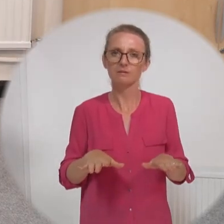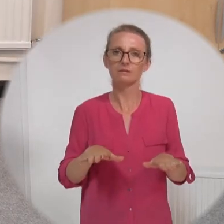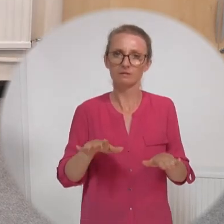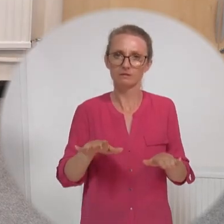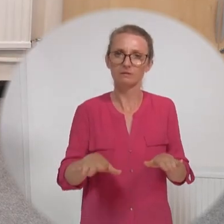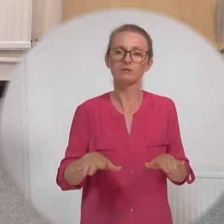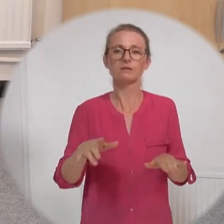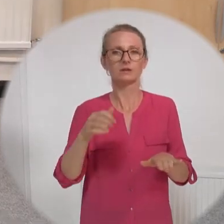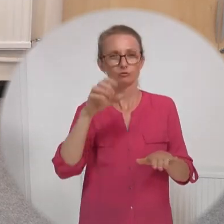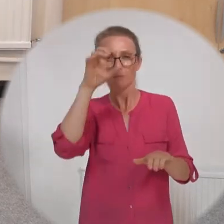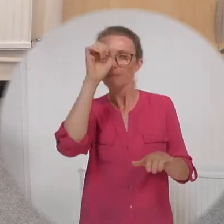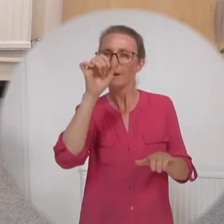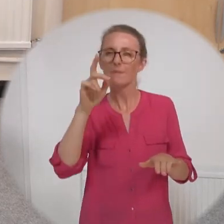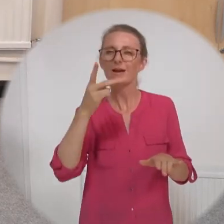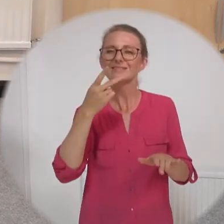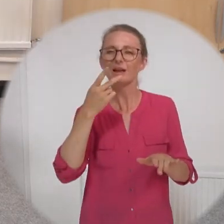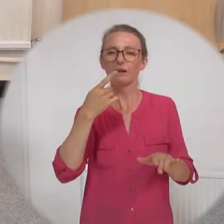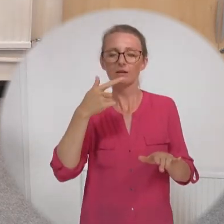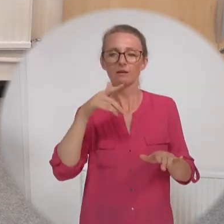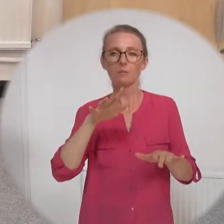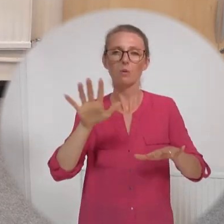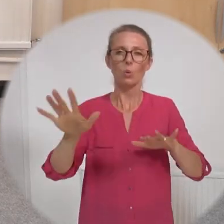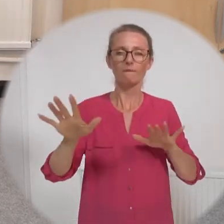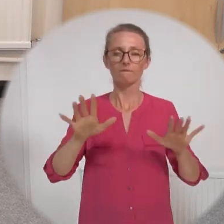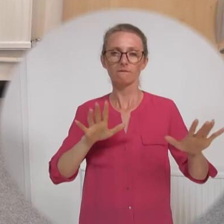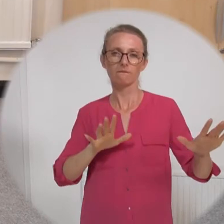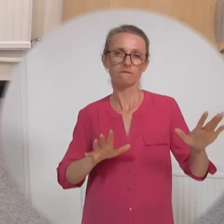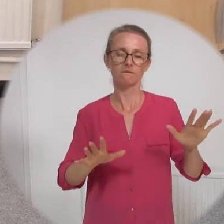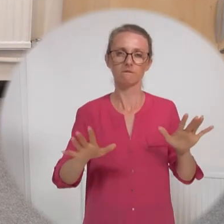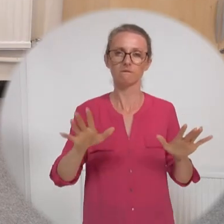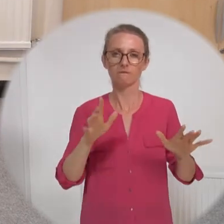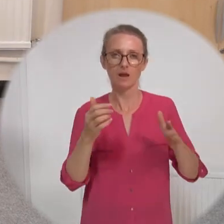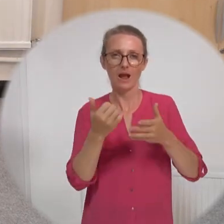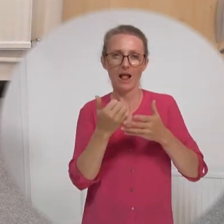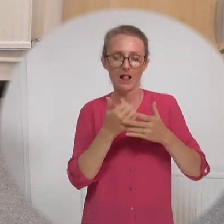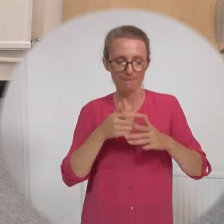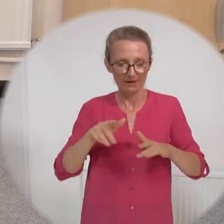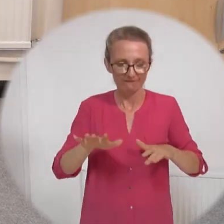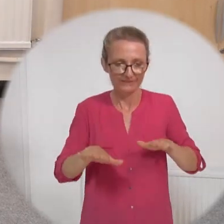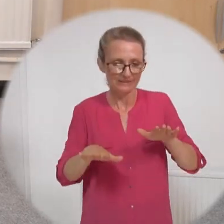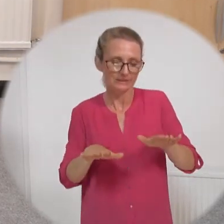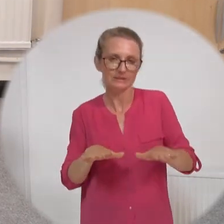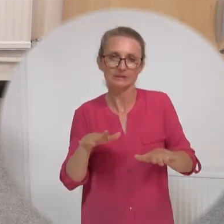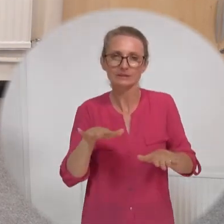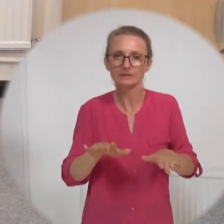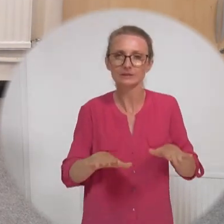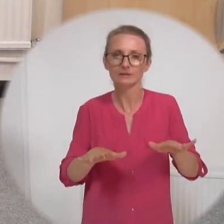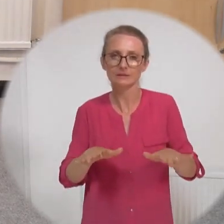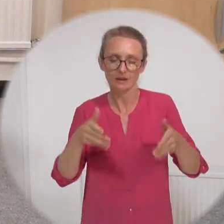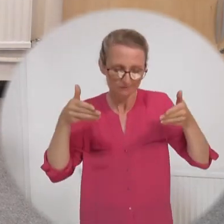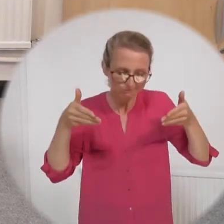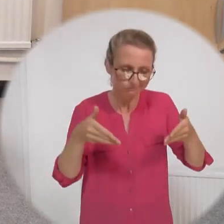movement as a way of exploring the footwork. So I'll go over